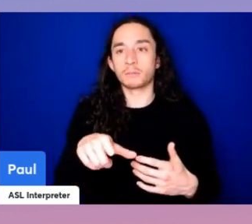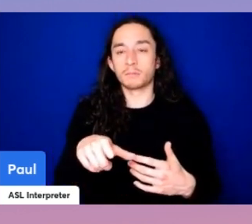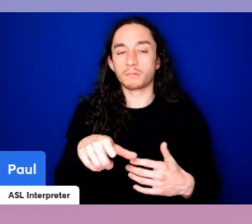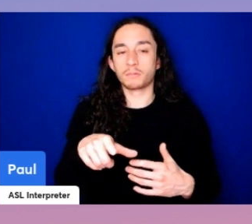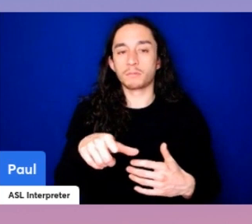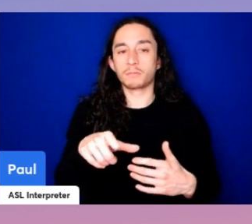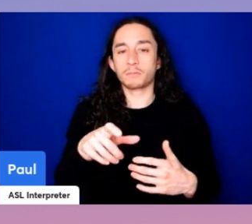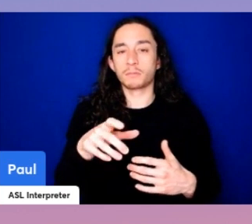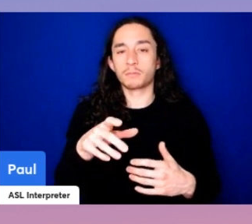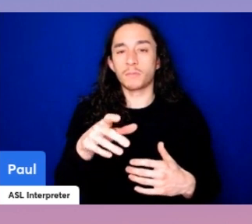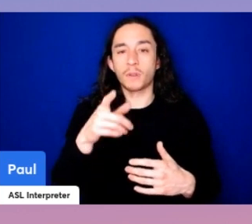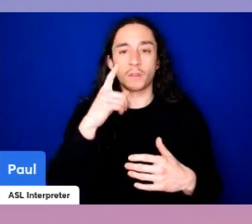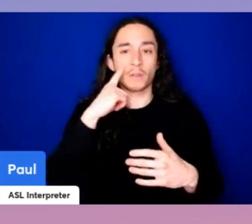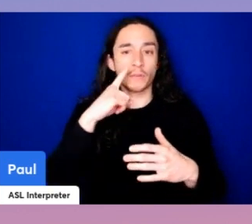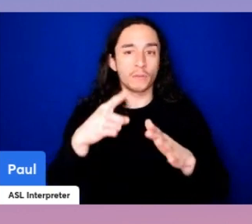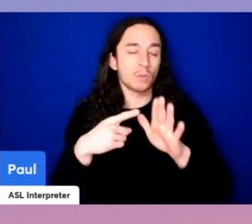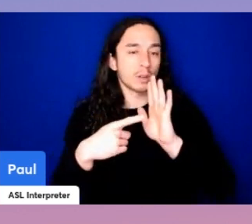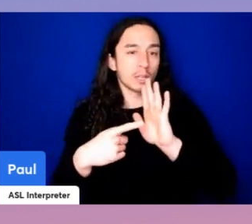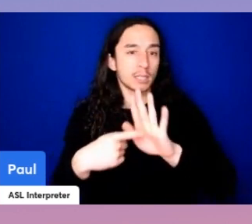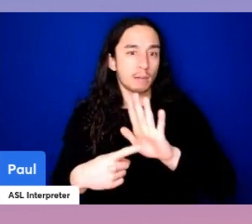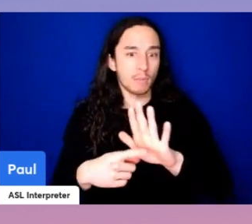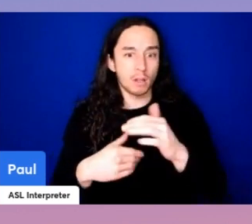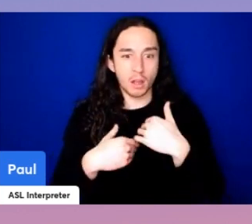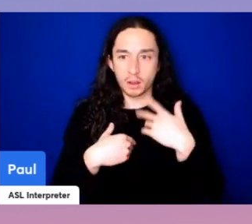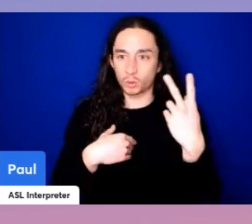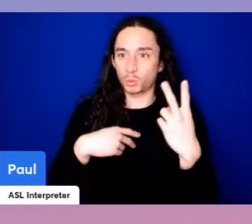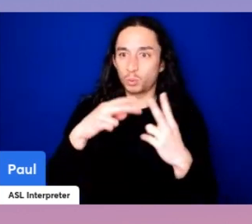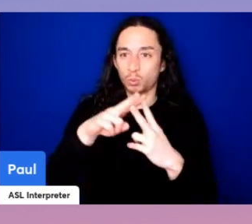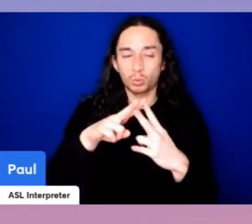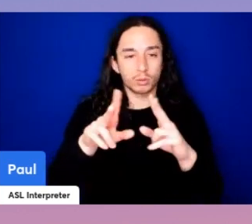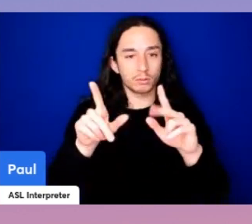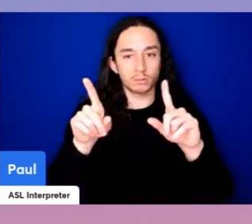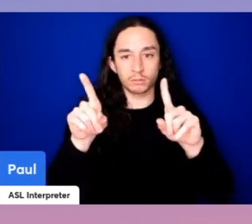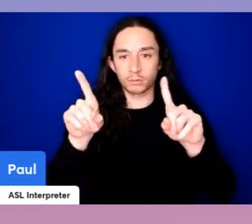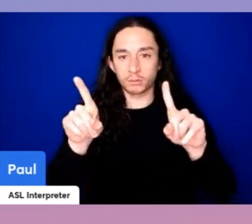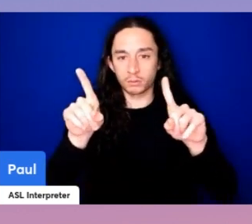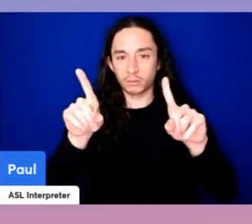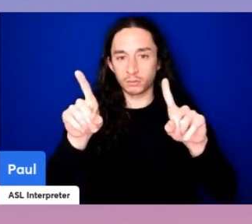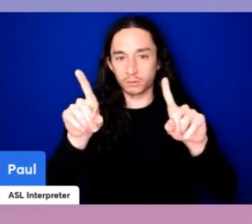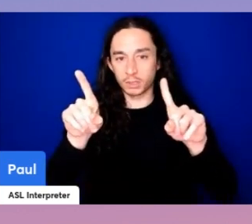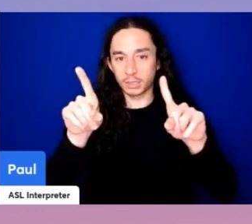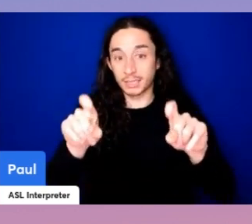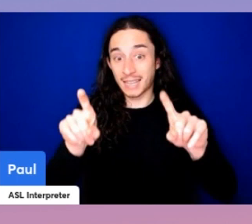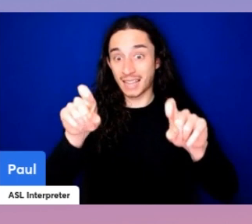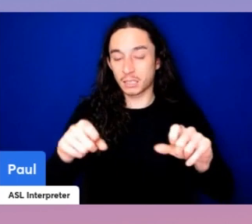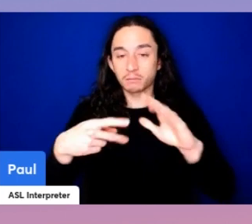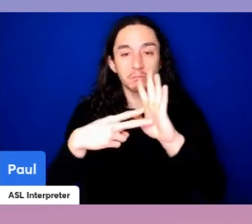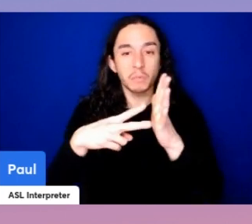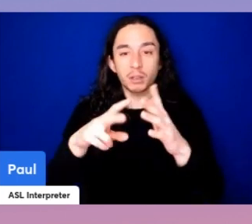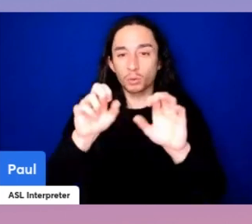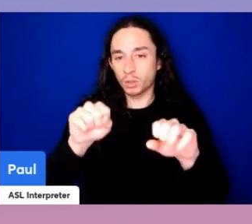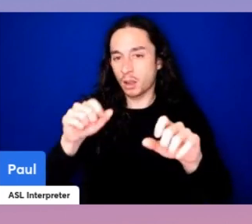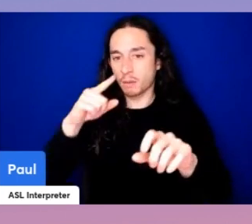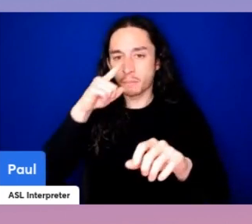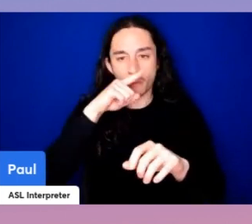yeah, for example, AWS account to test. So you can use the mocking in here.